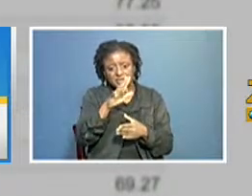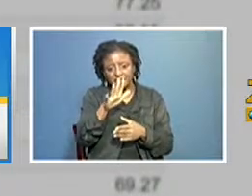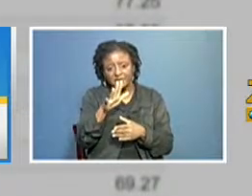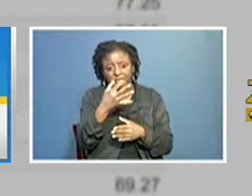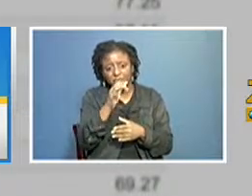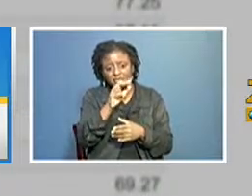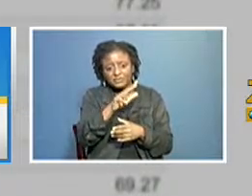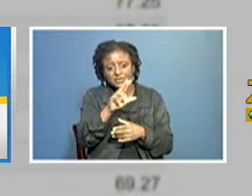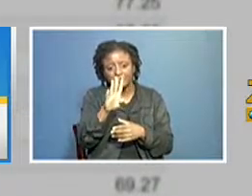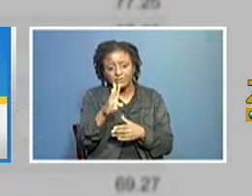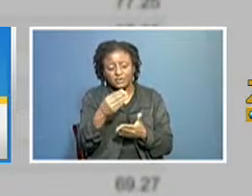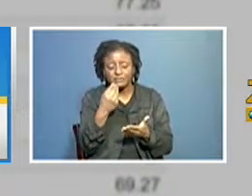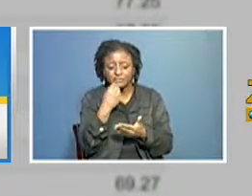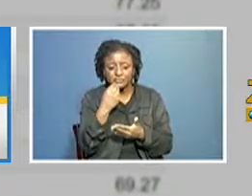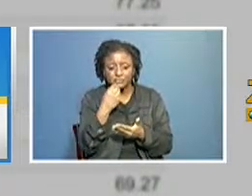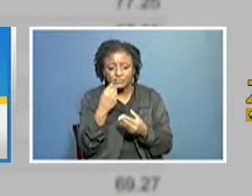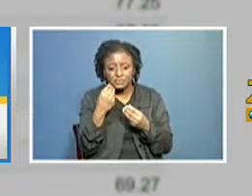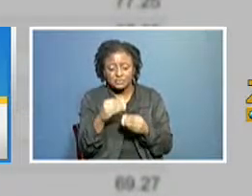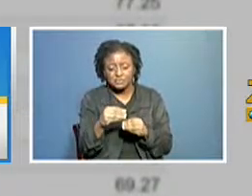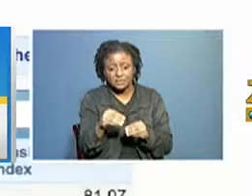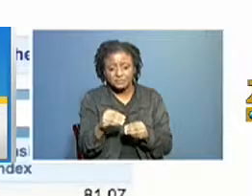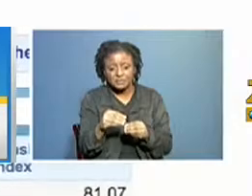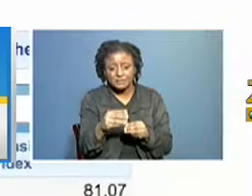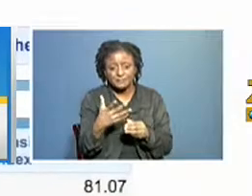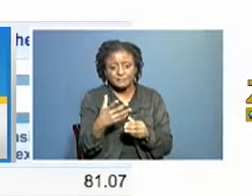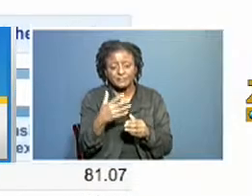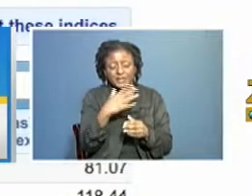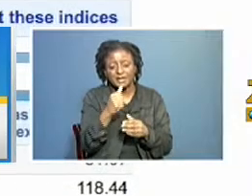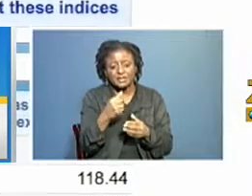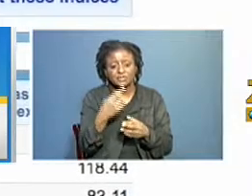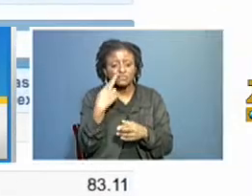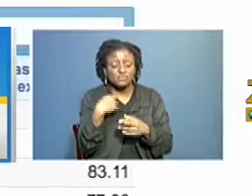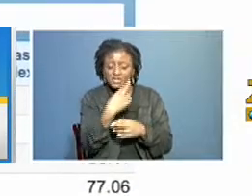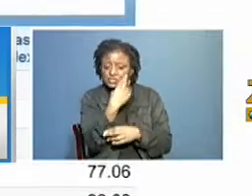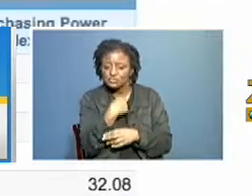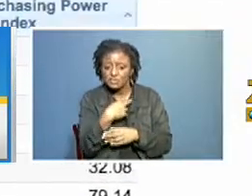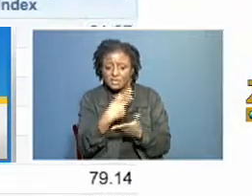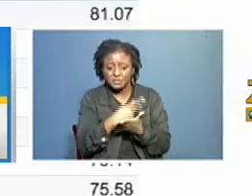index of 70.59, and a restaurant price index of